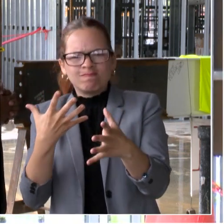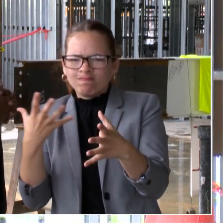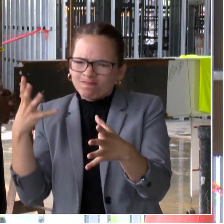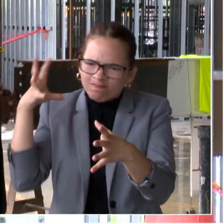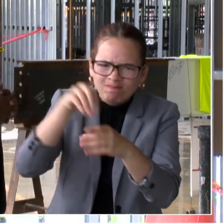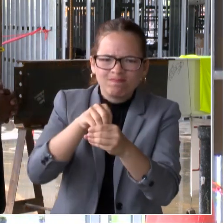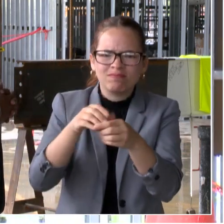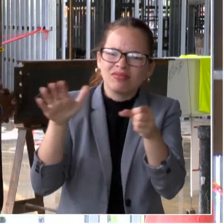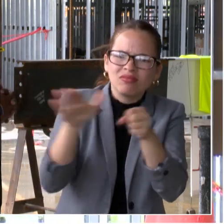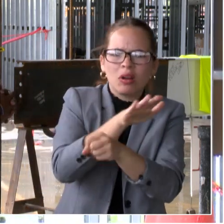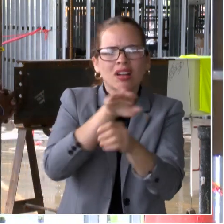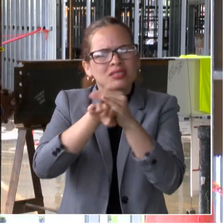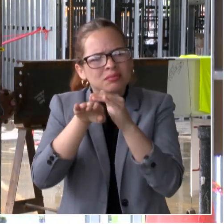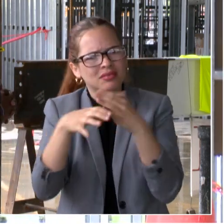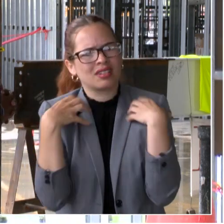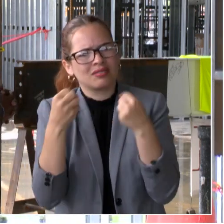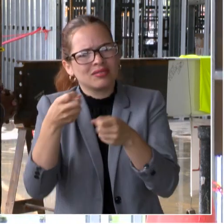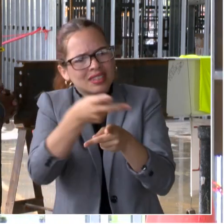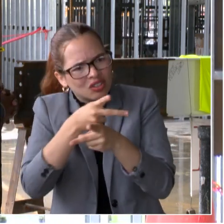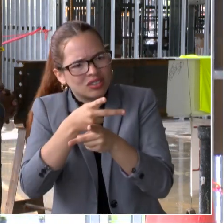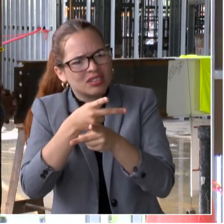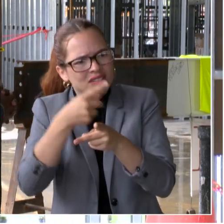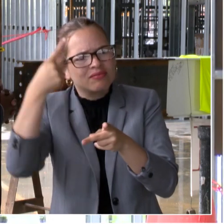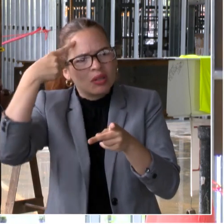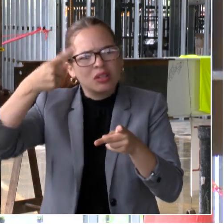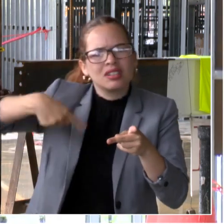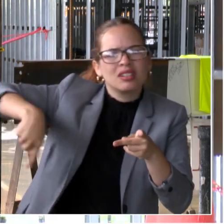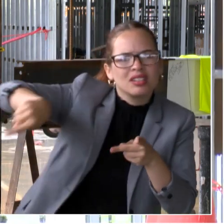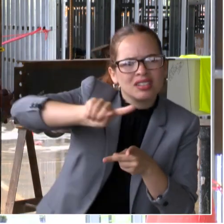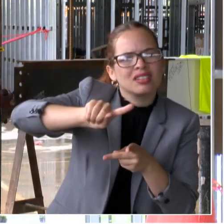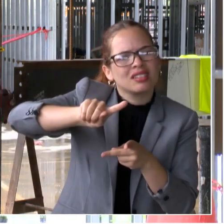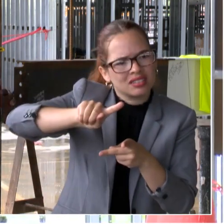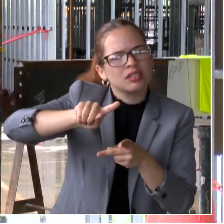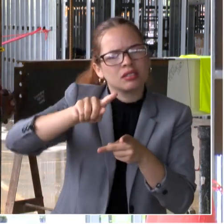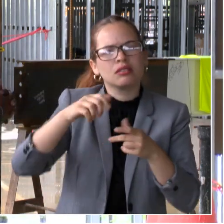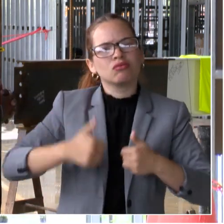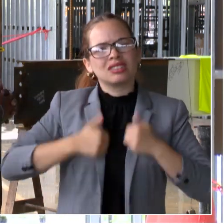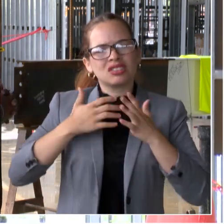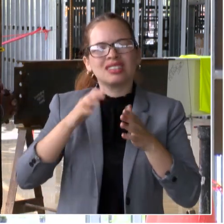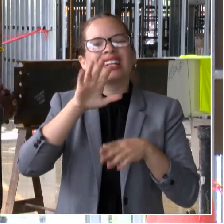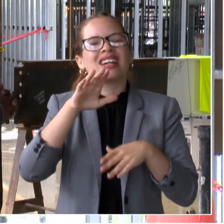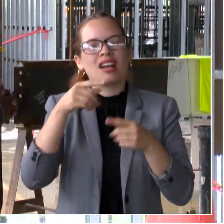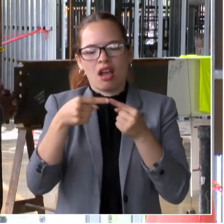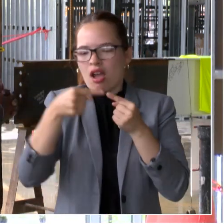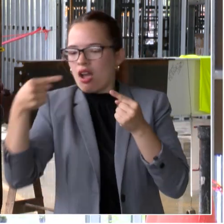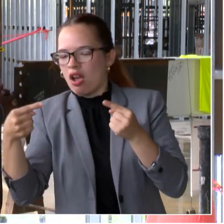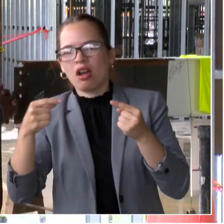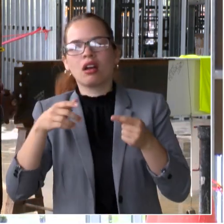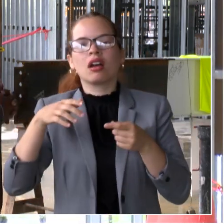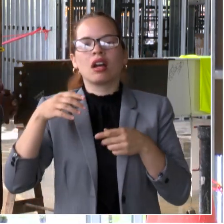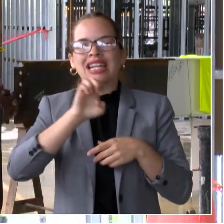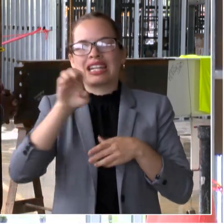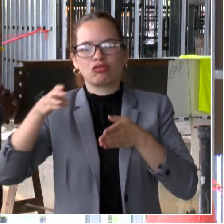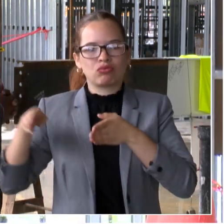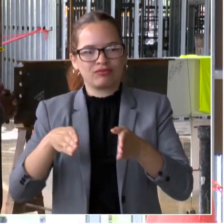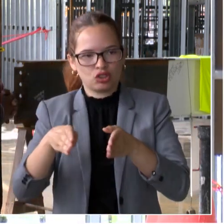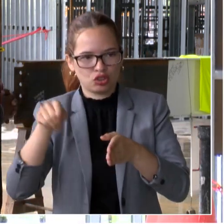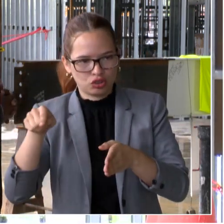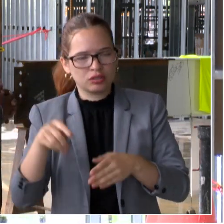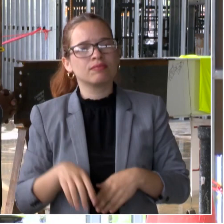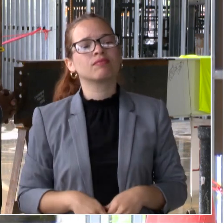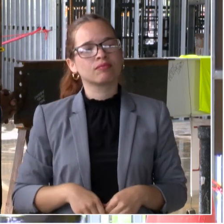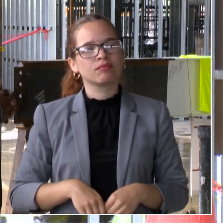those residents with quality healthcare services. It is our goal to build a comprehensive healthcare system that serves